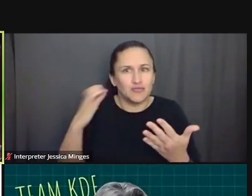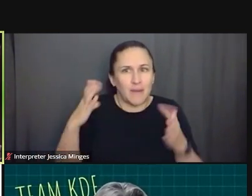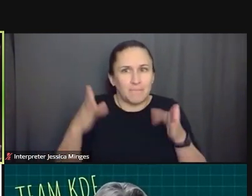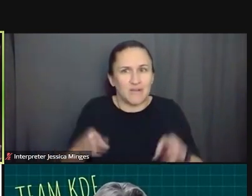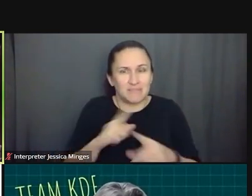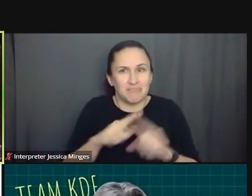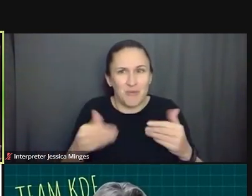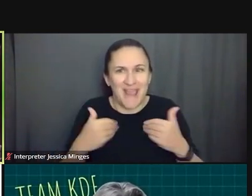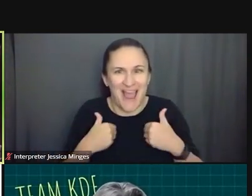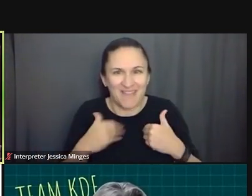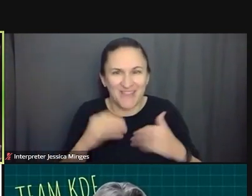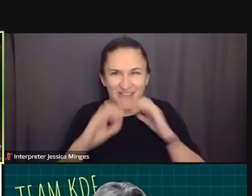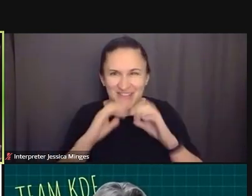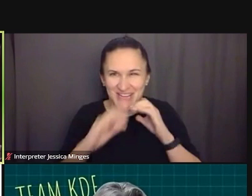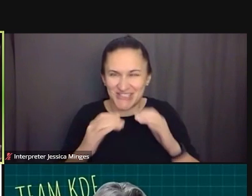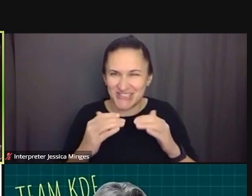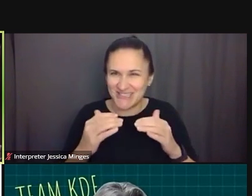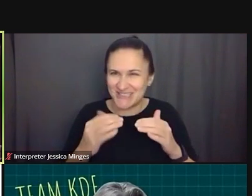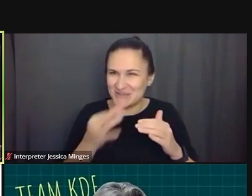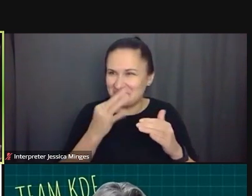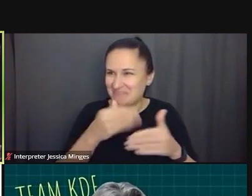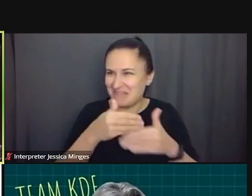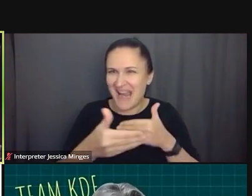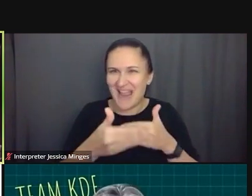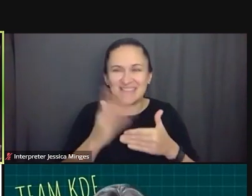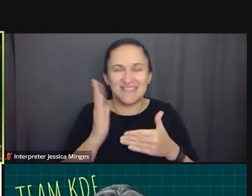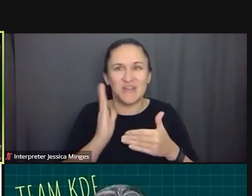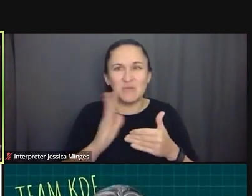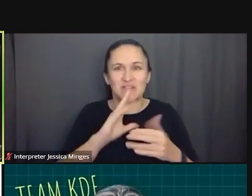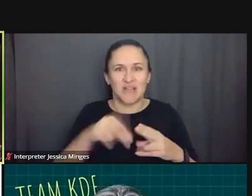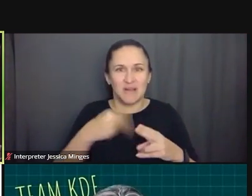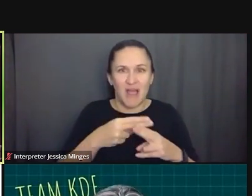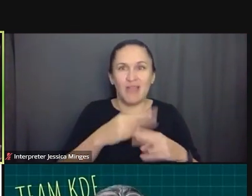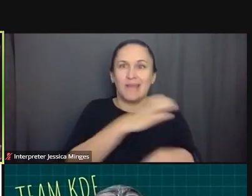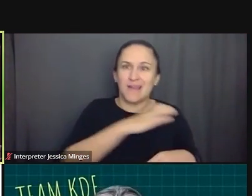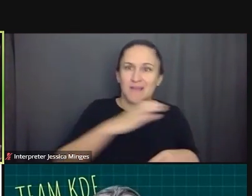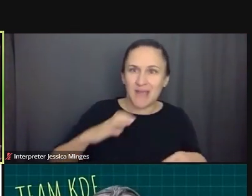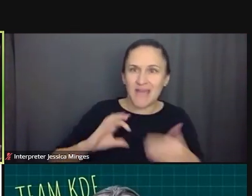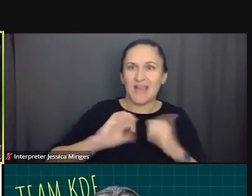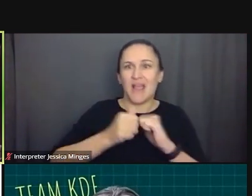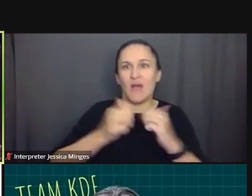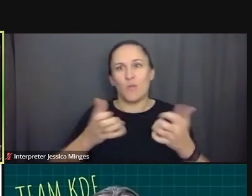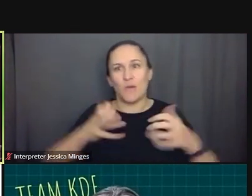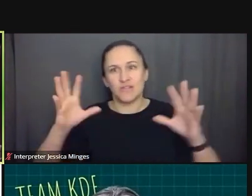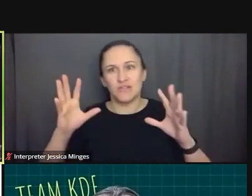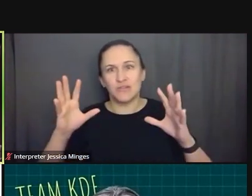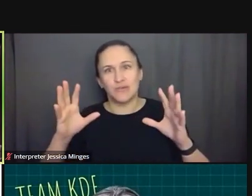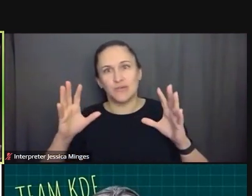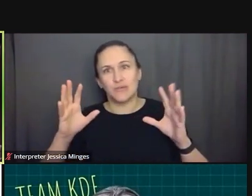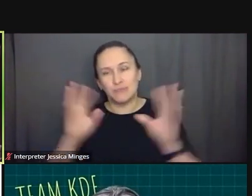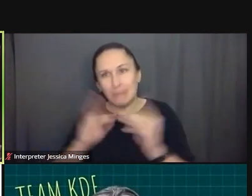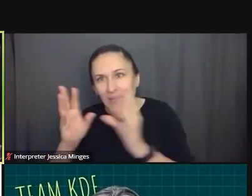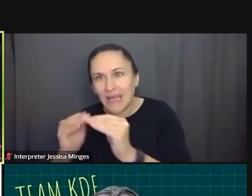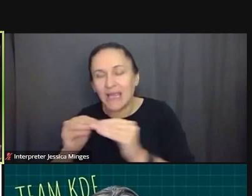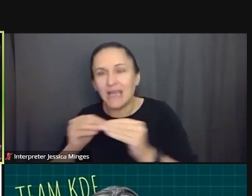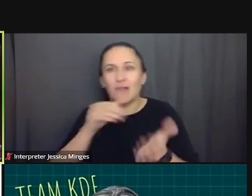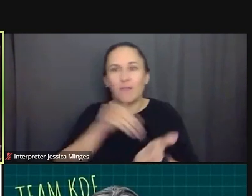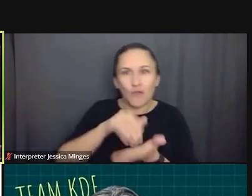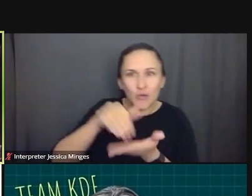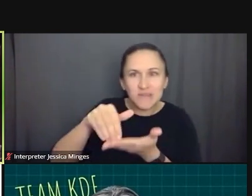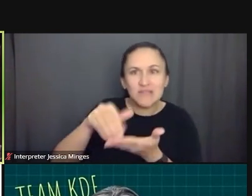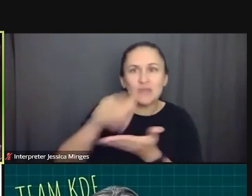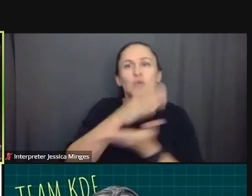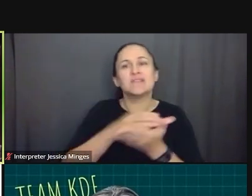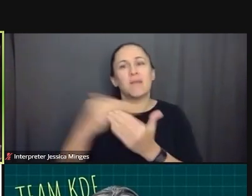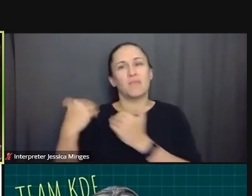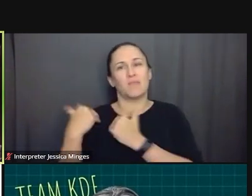have a conversation coming up next where we're sort of talking about our committee and how we want to meet, the frequency. And so some of the